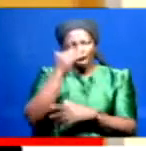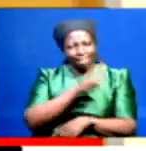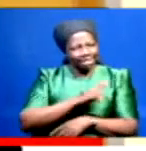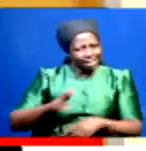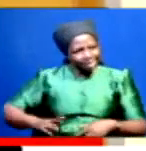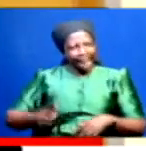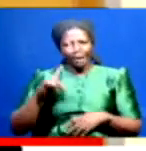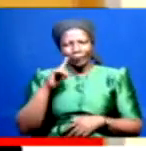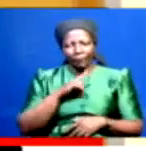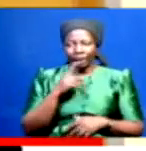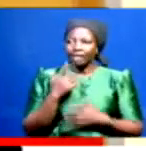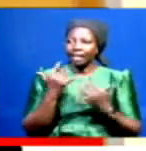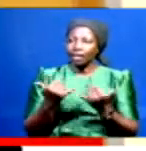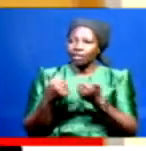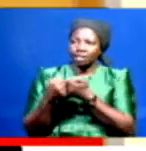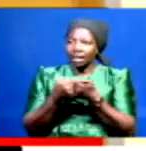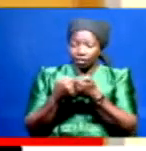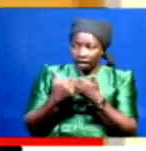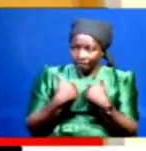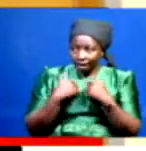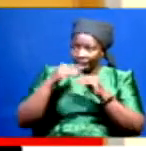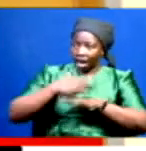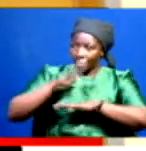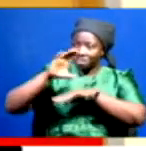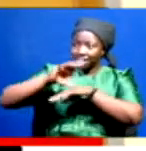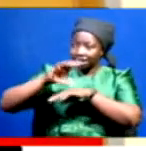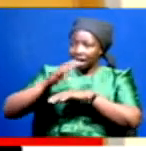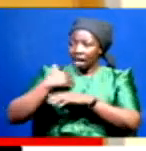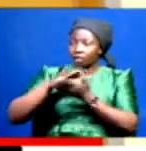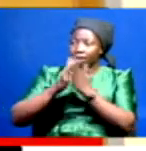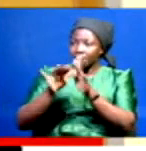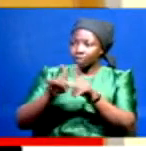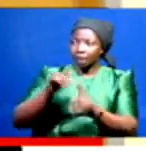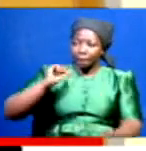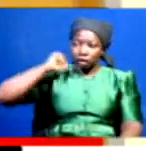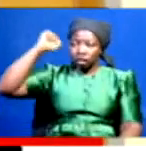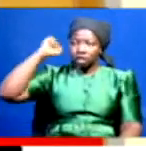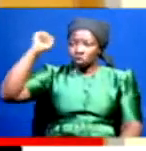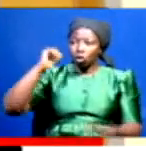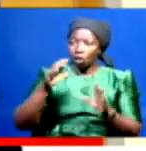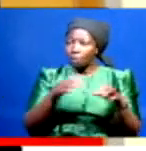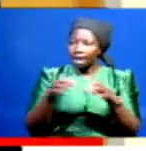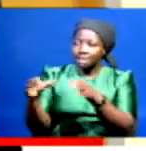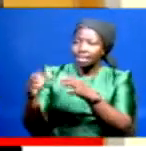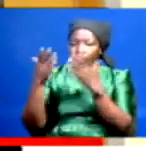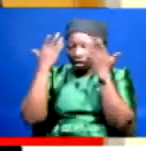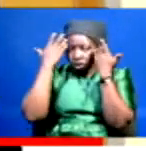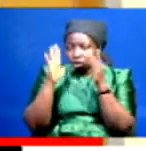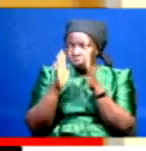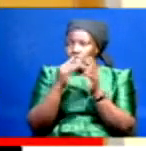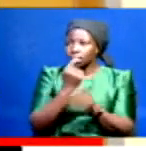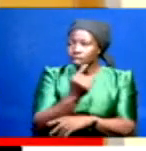through is actually the challenge I have. Our churches have become like political parties. You don't know which one is, every political party